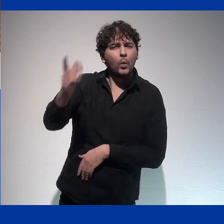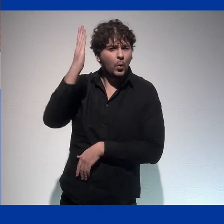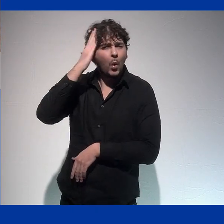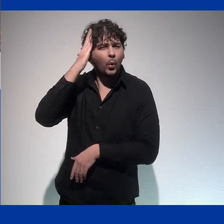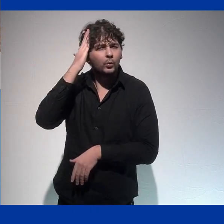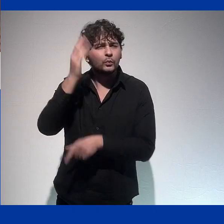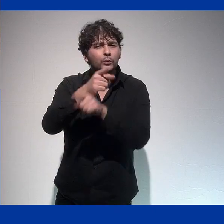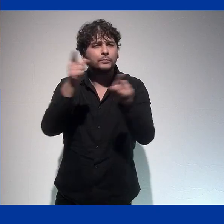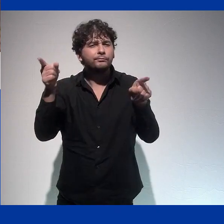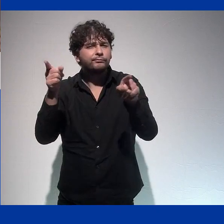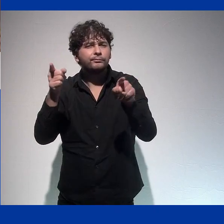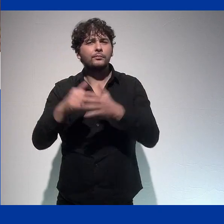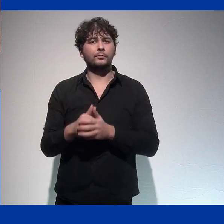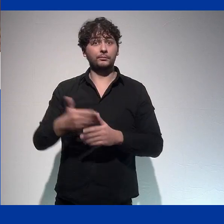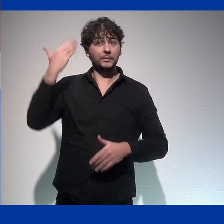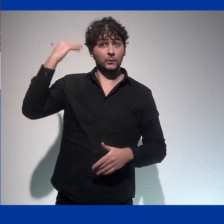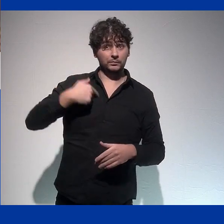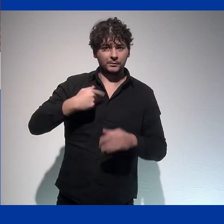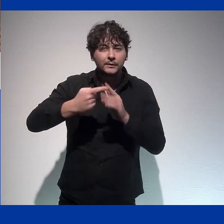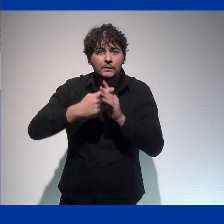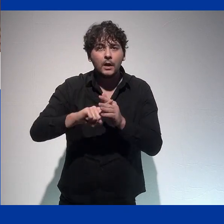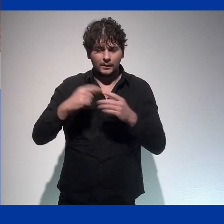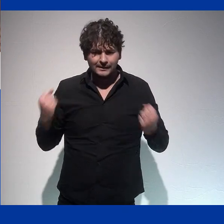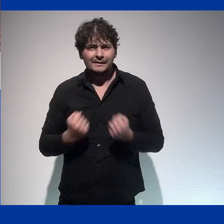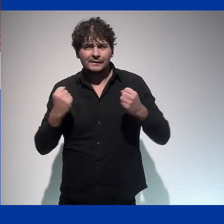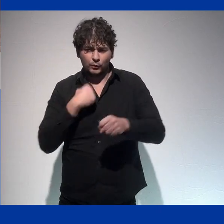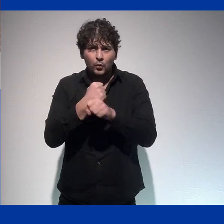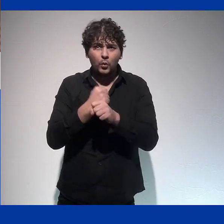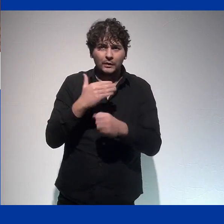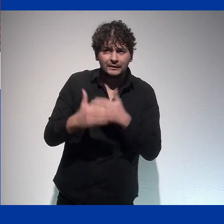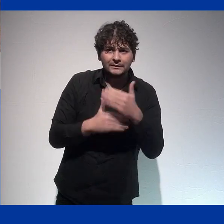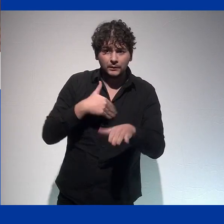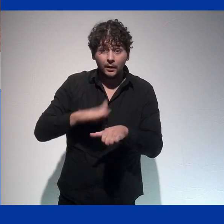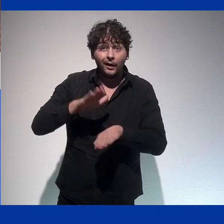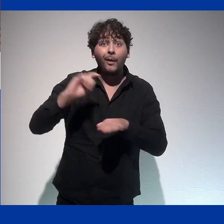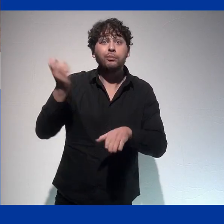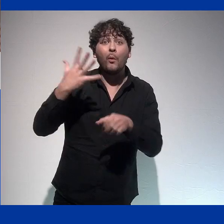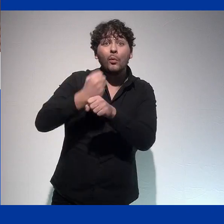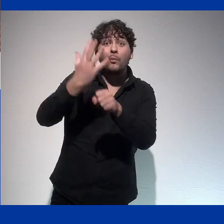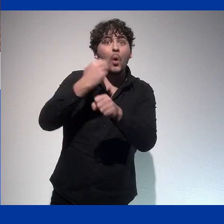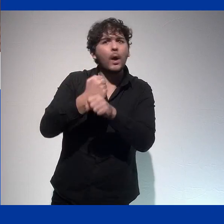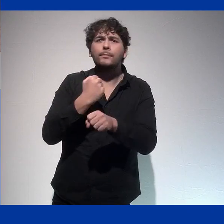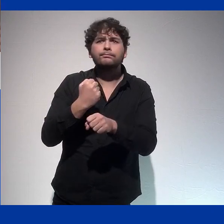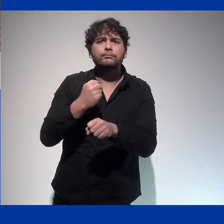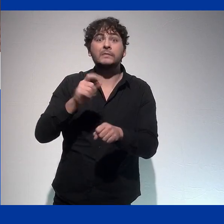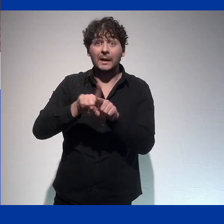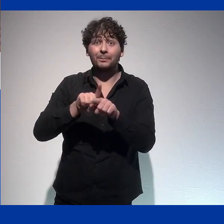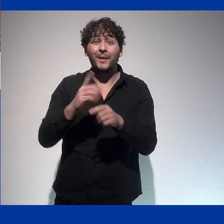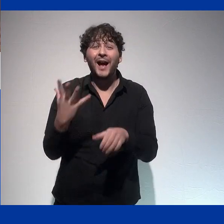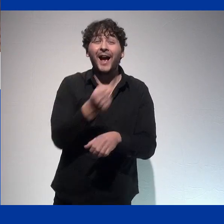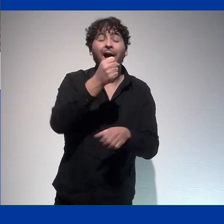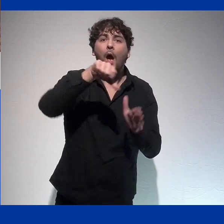the support and mentorship that I had with the teacher that was working with me, the main teacher of that